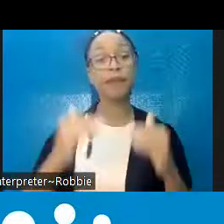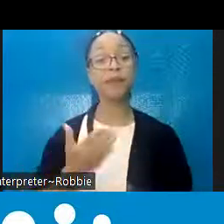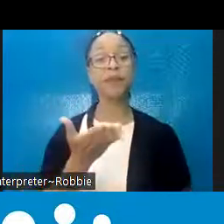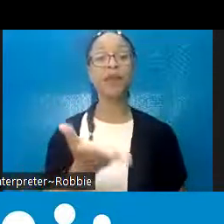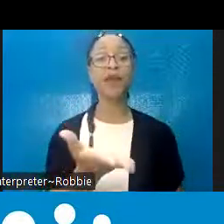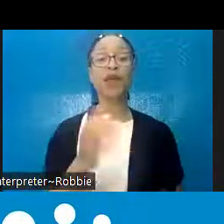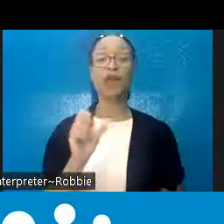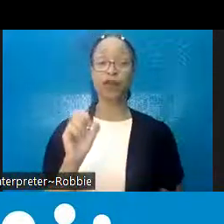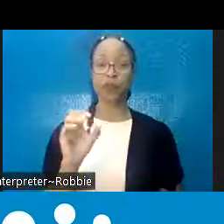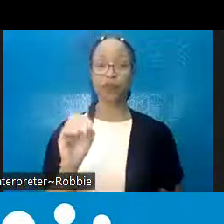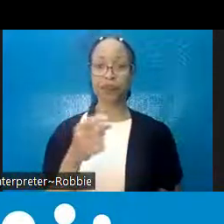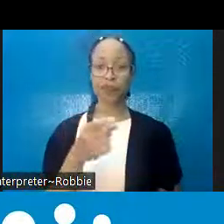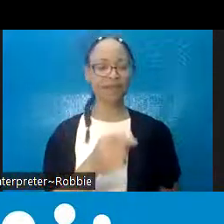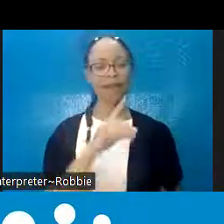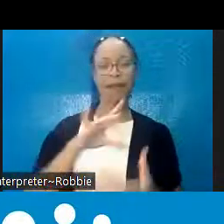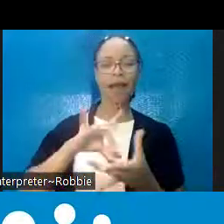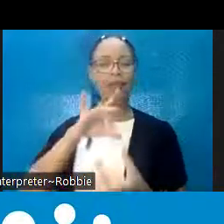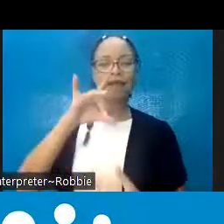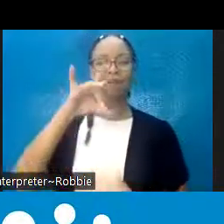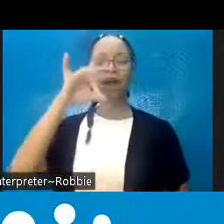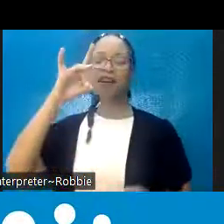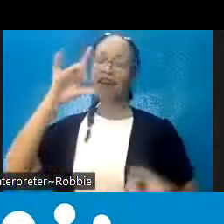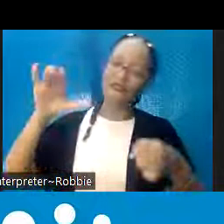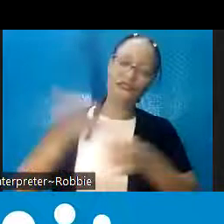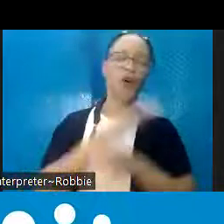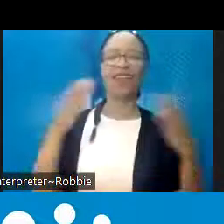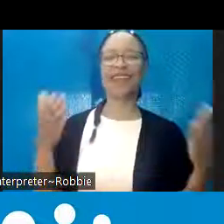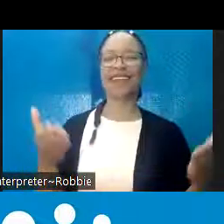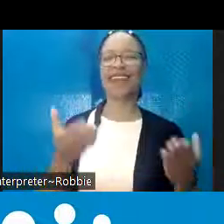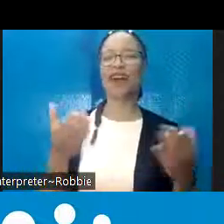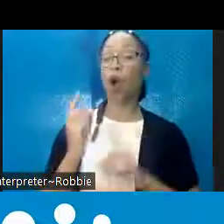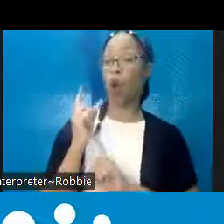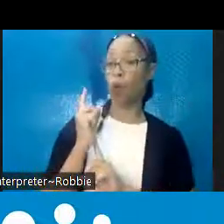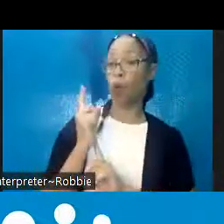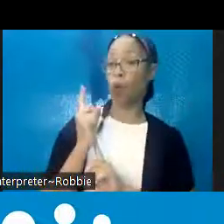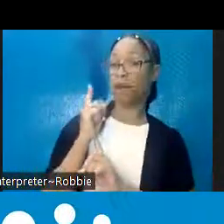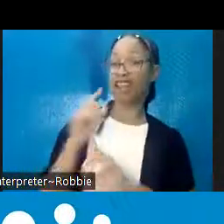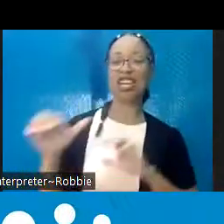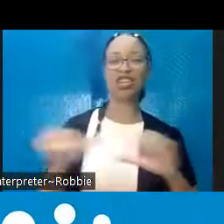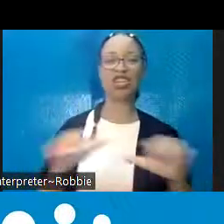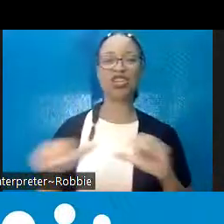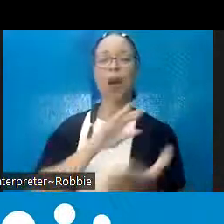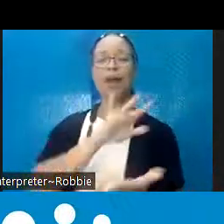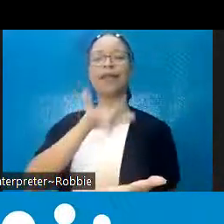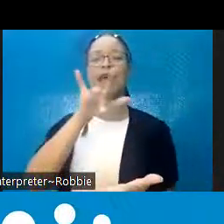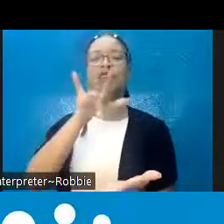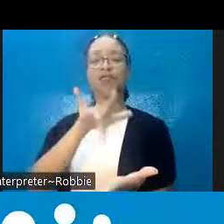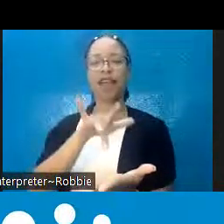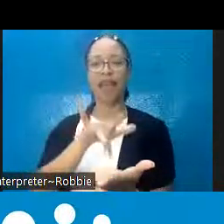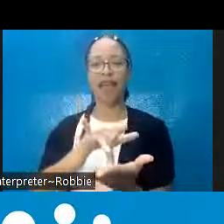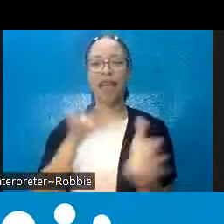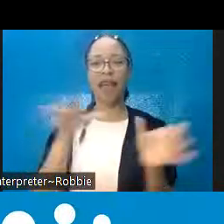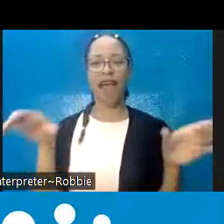in the spirit of being fully present, we wanted to take 1 minute to do a centering activity. So we'll have a